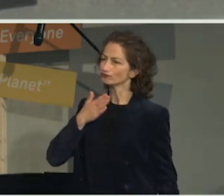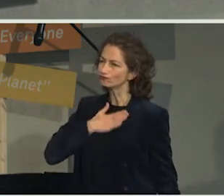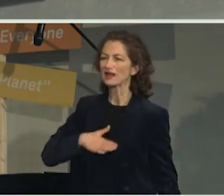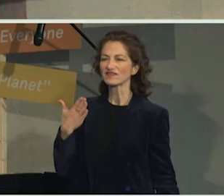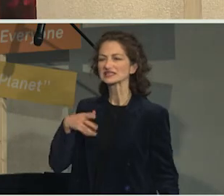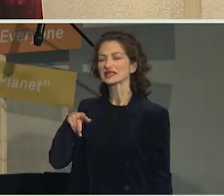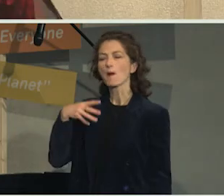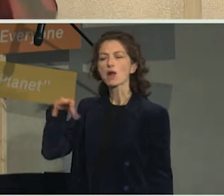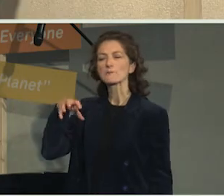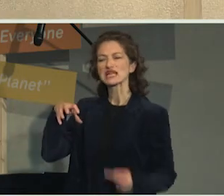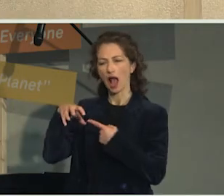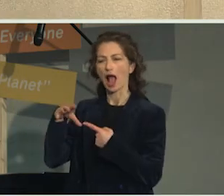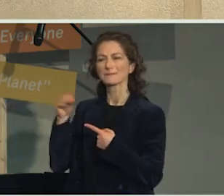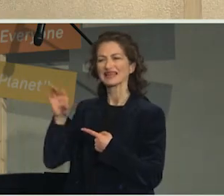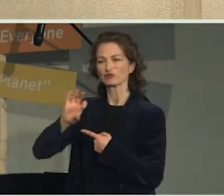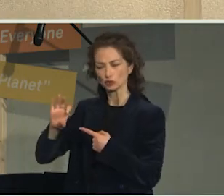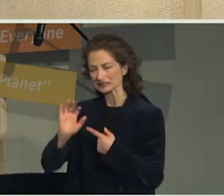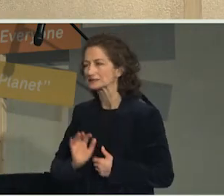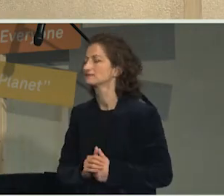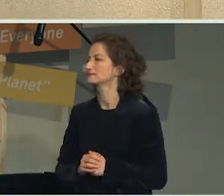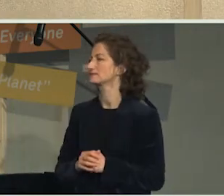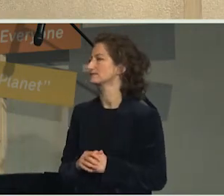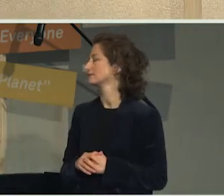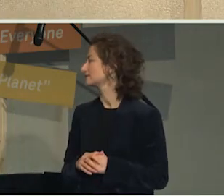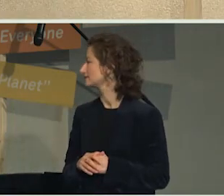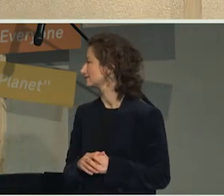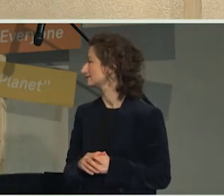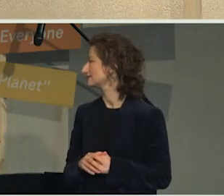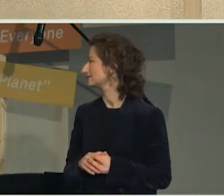fucking level of Germanness I'm trying to go for.